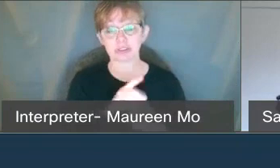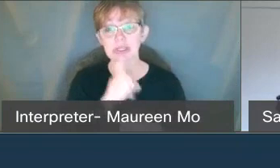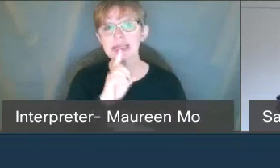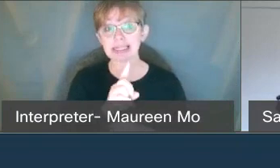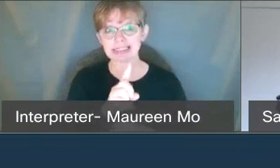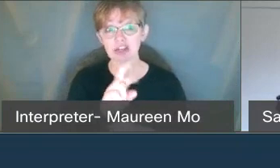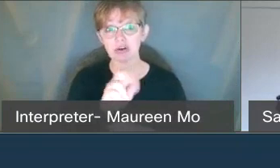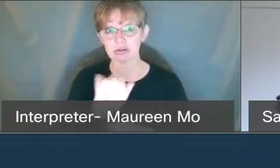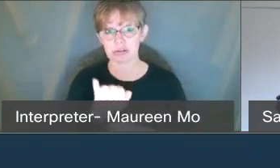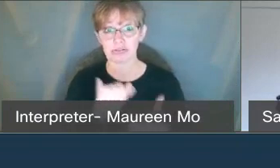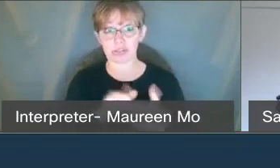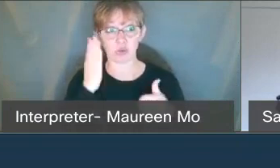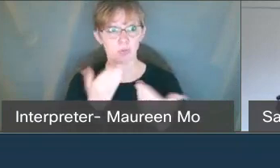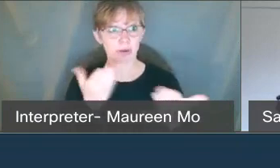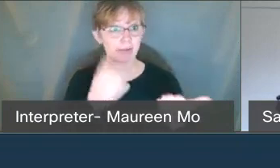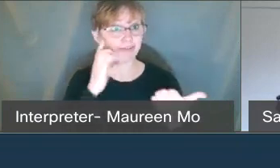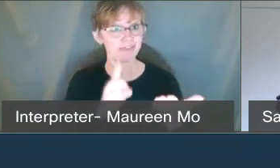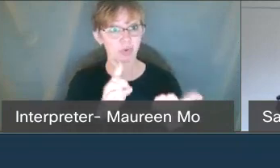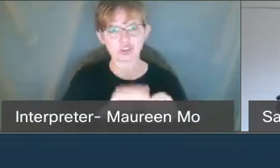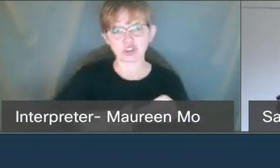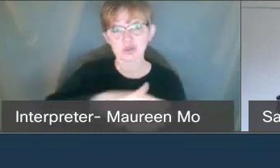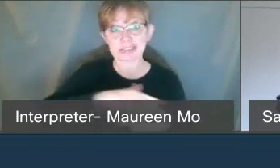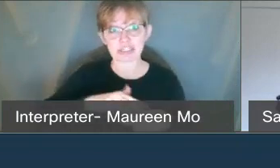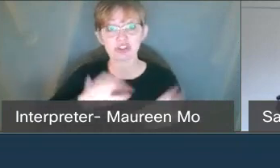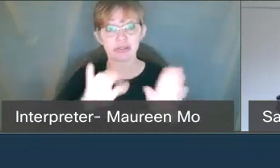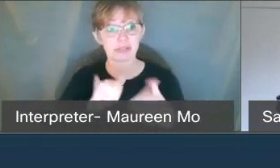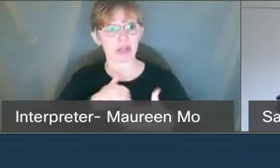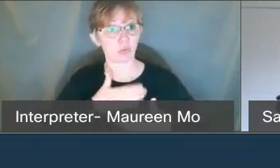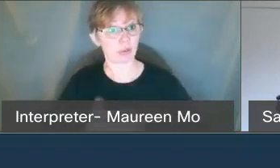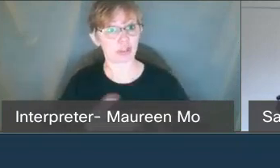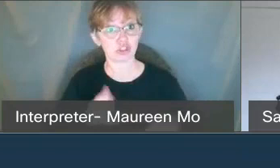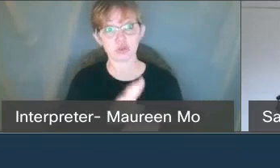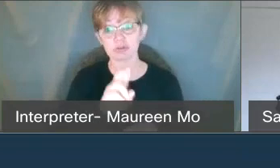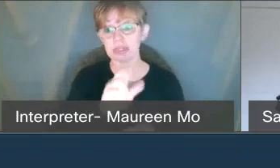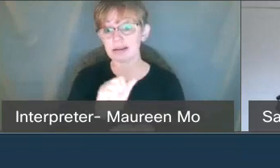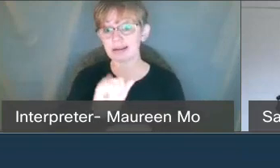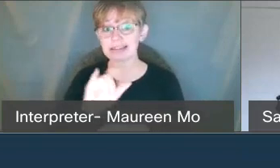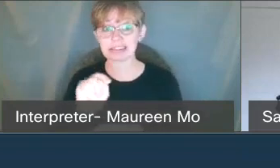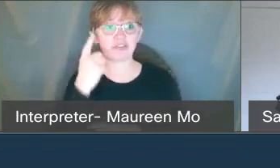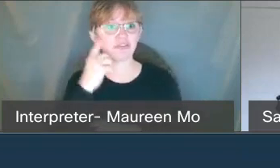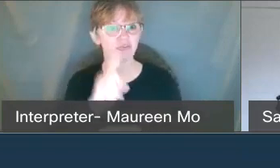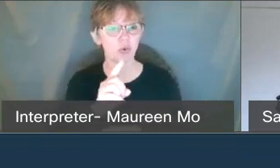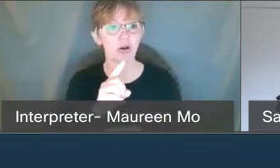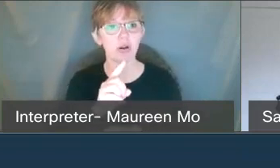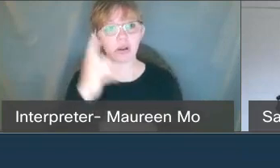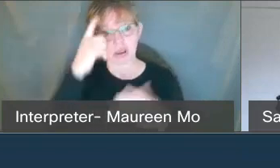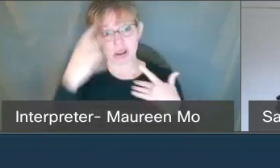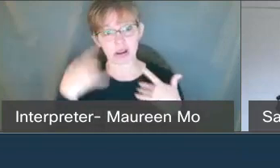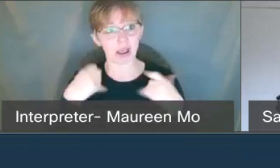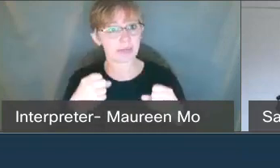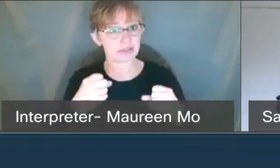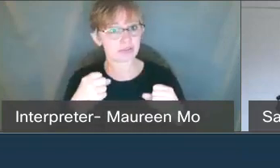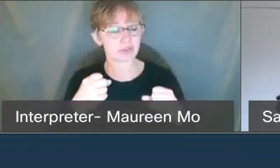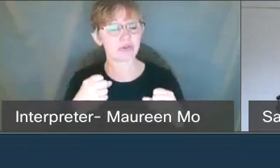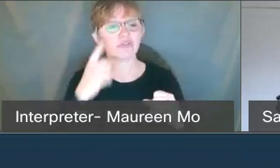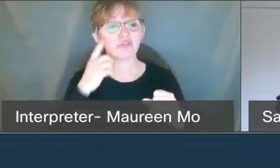you would recommend for jurisdictions open to using AOT as an alternative to competency restoration for certain low-level